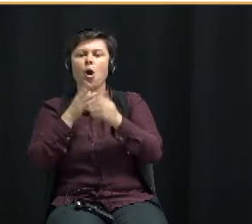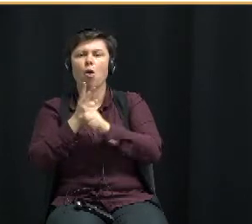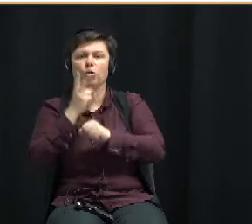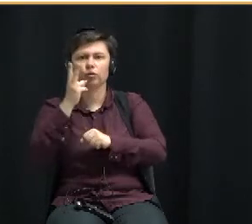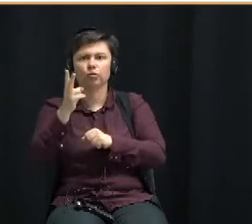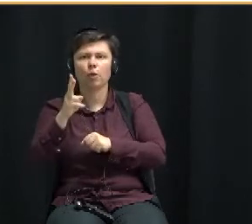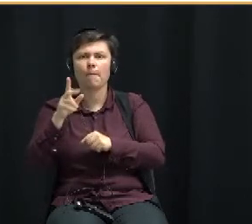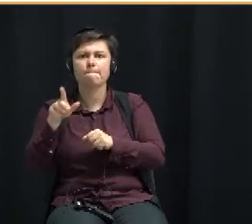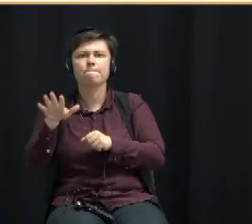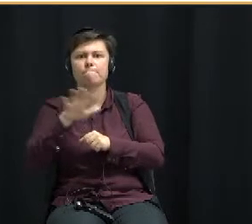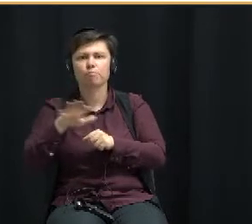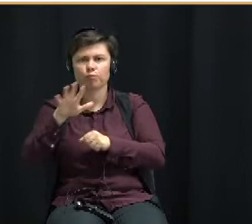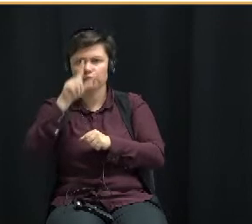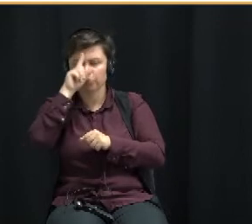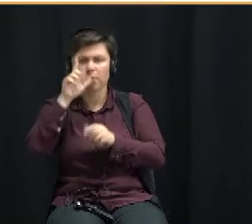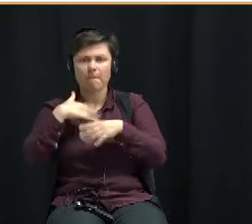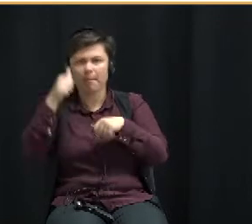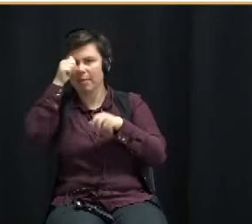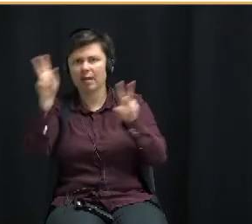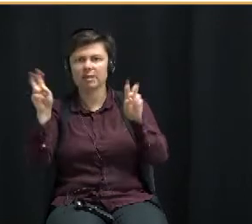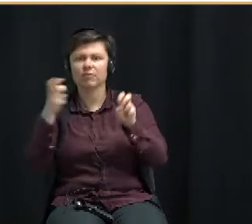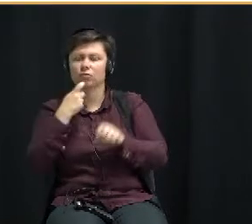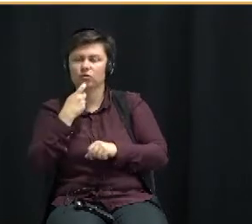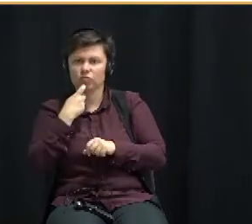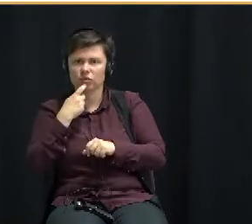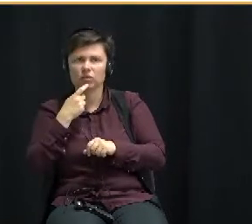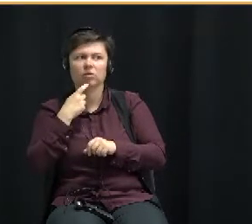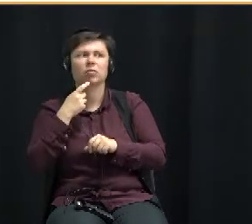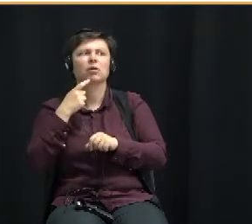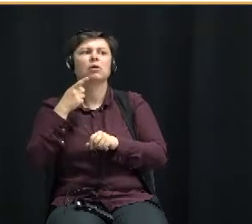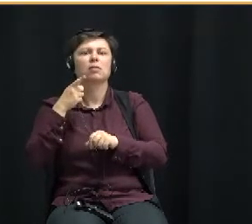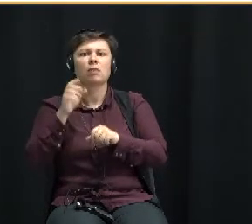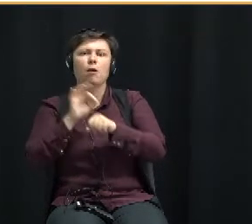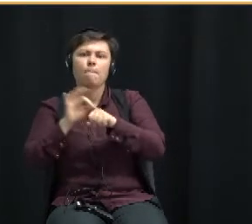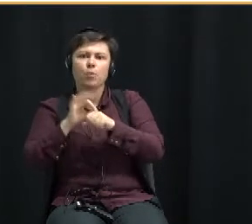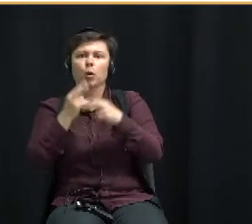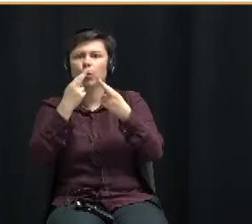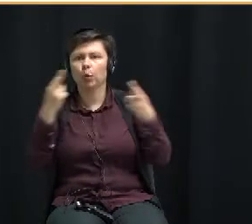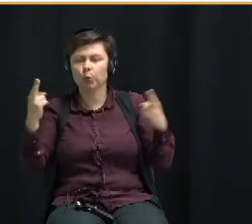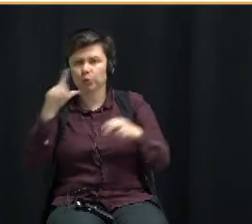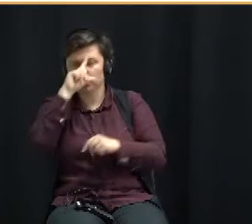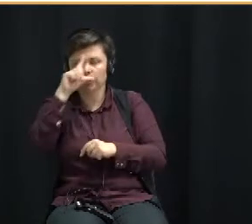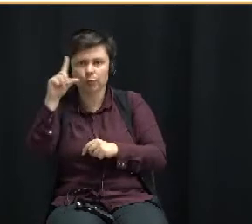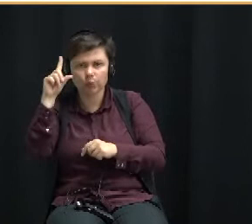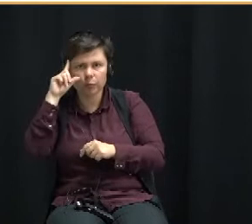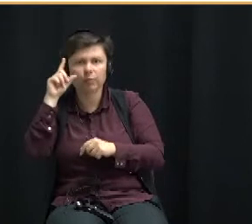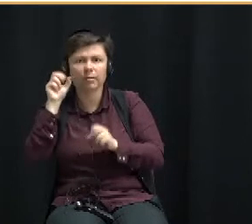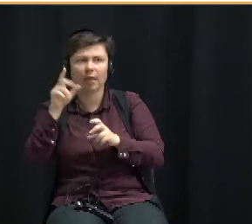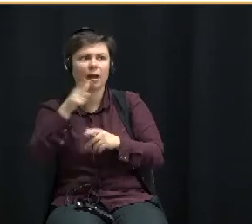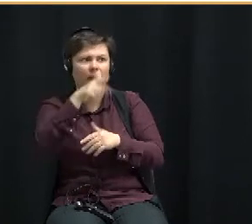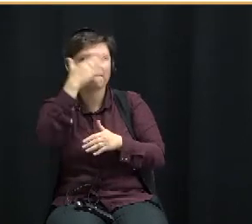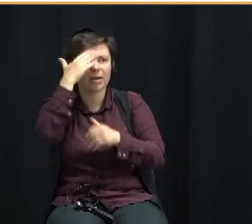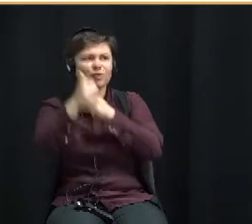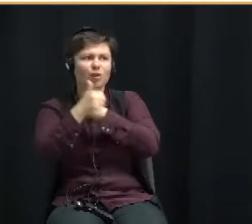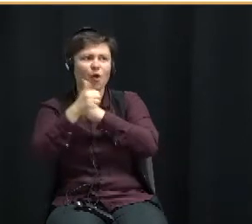for human diversity. Yes. Okay, because I can't see the presentation myself here. Okay, so